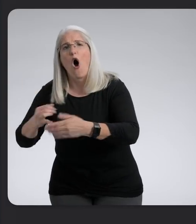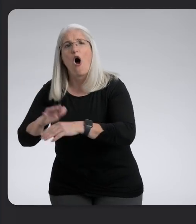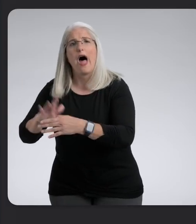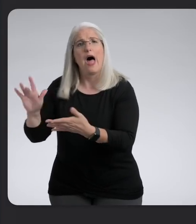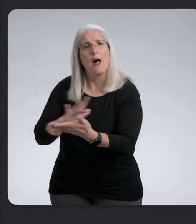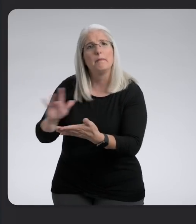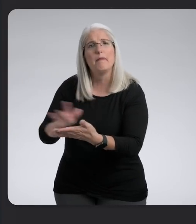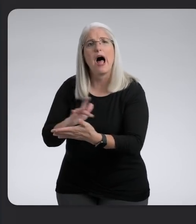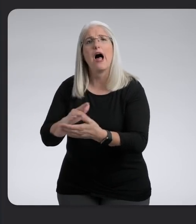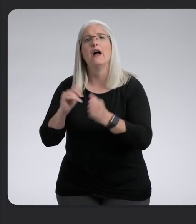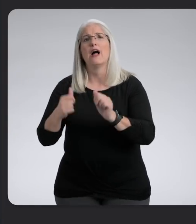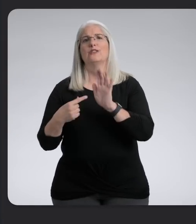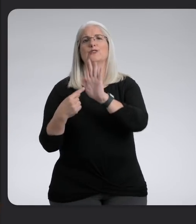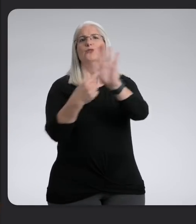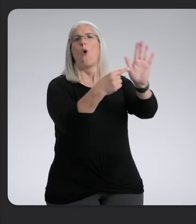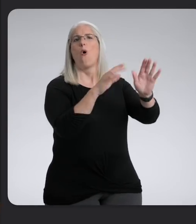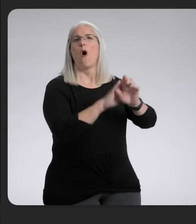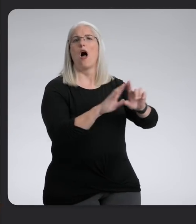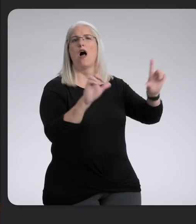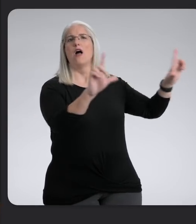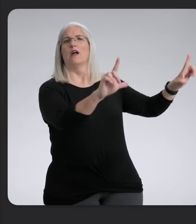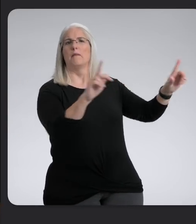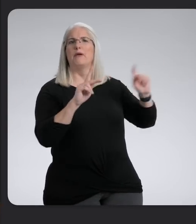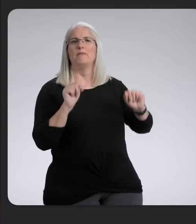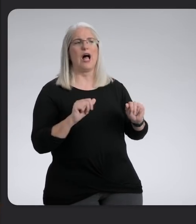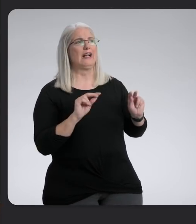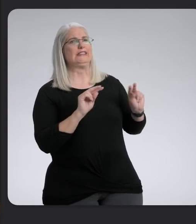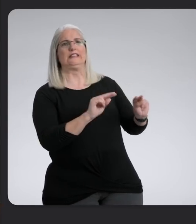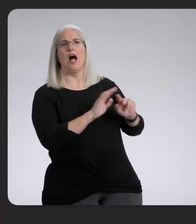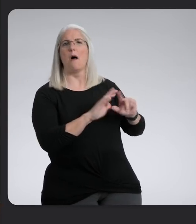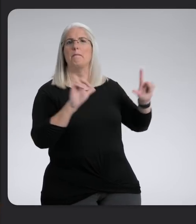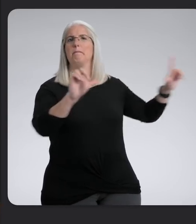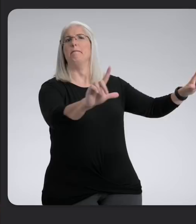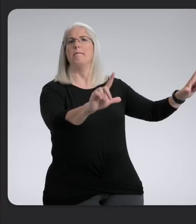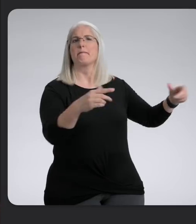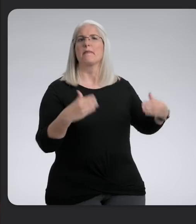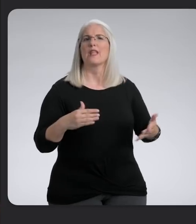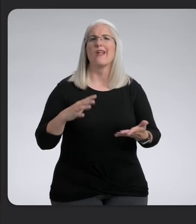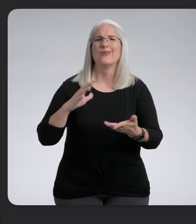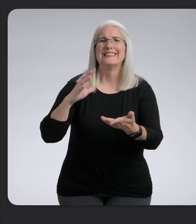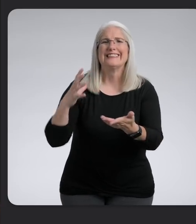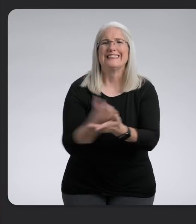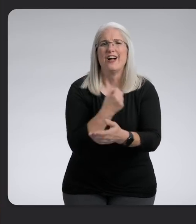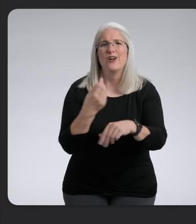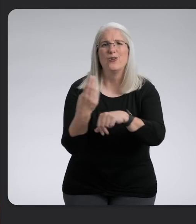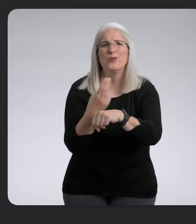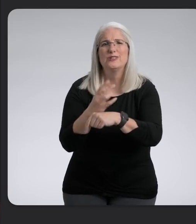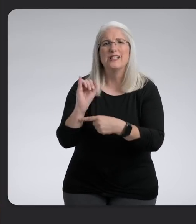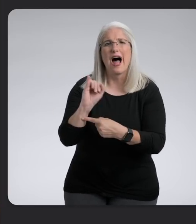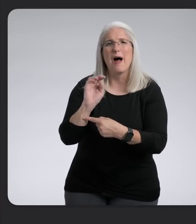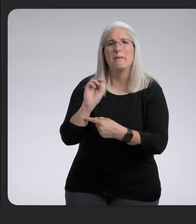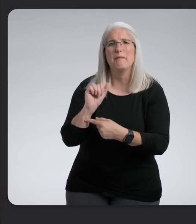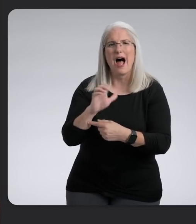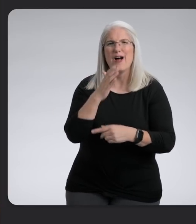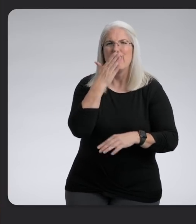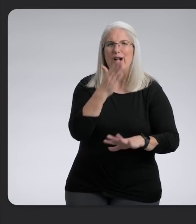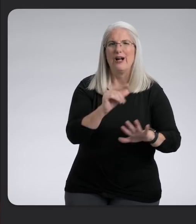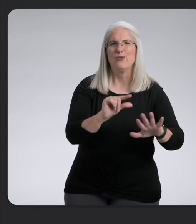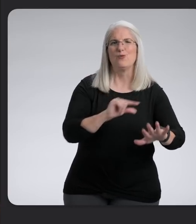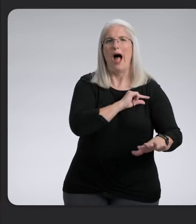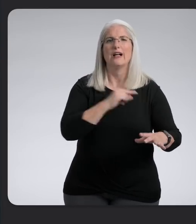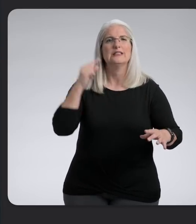follow along on the bigger display. And you can even take advantage of any Mac's high-fidelity sound by using it as an AirPlay